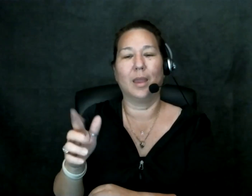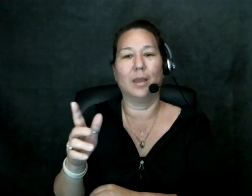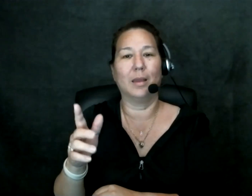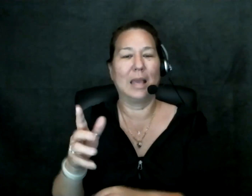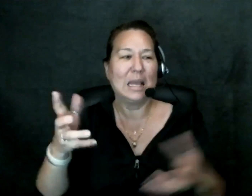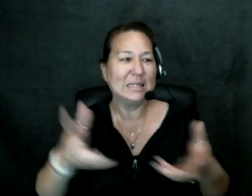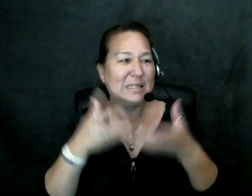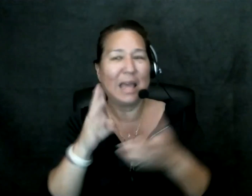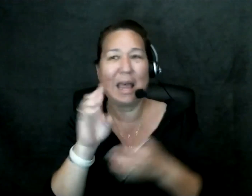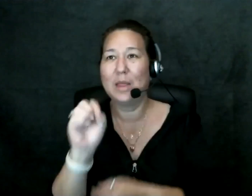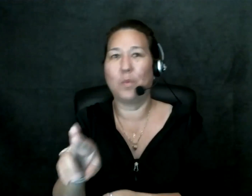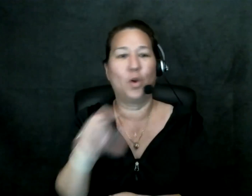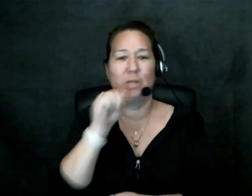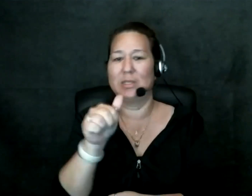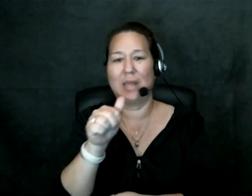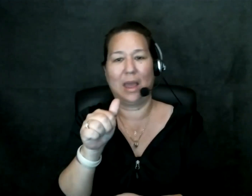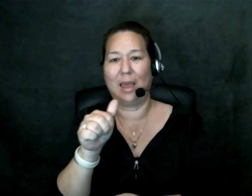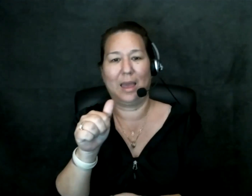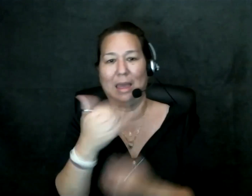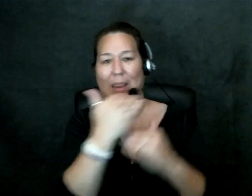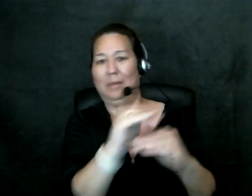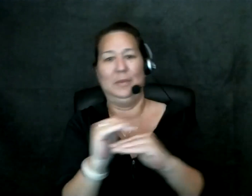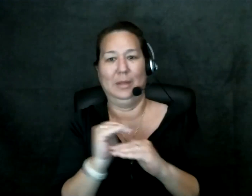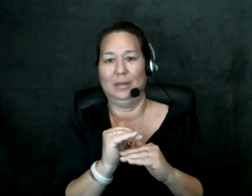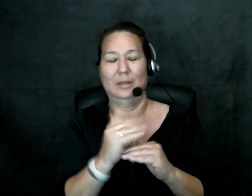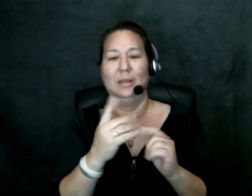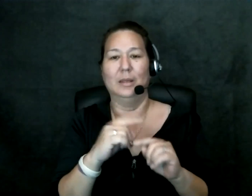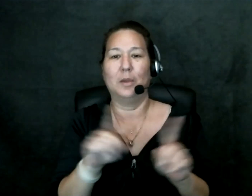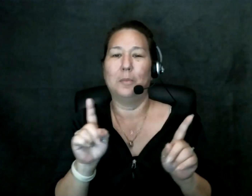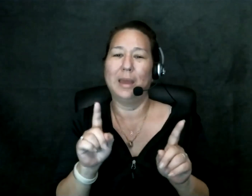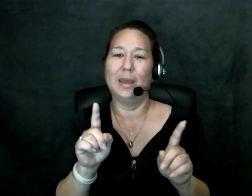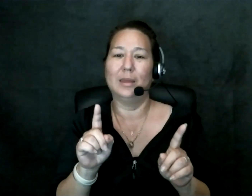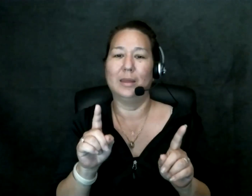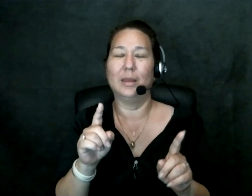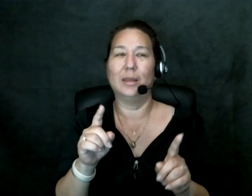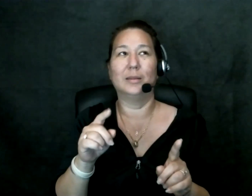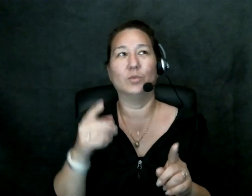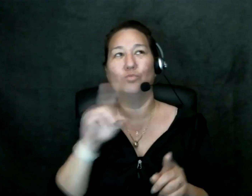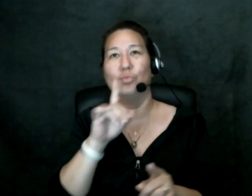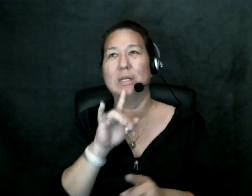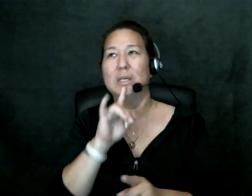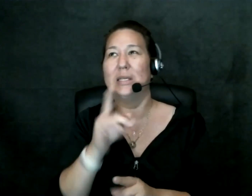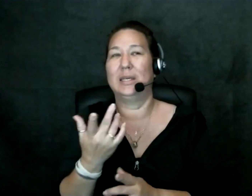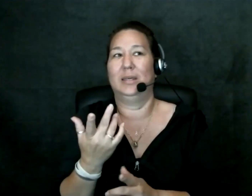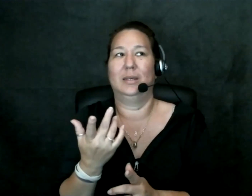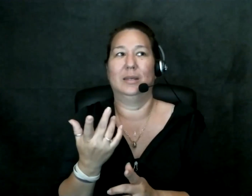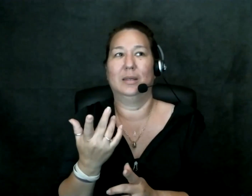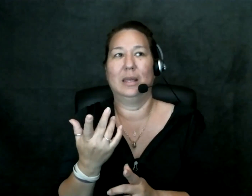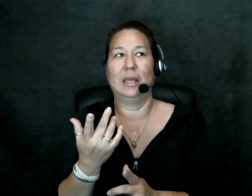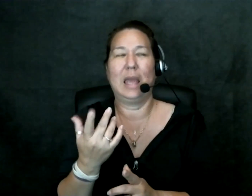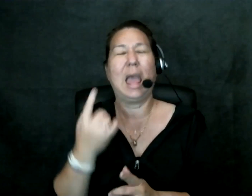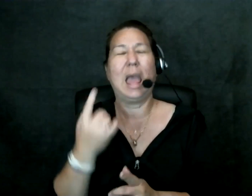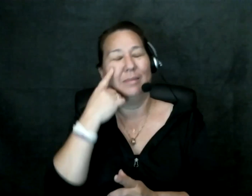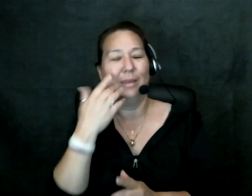salad bars, drink dispensers, things like that. But for COVID, and really, I think it's just good